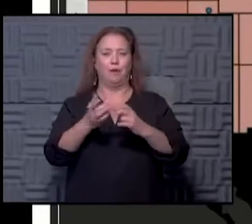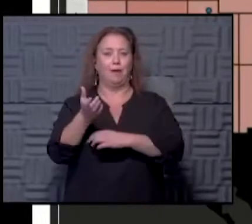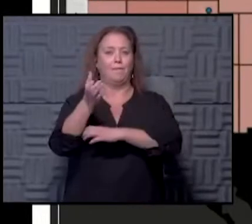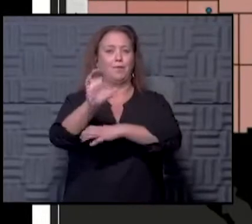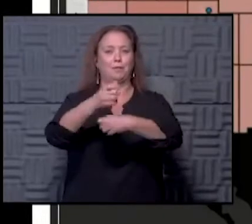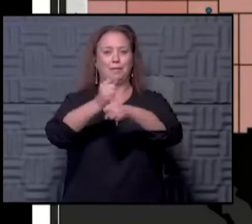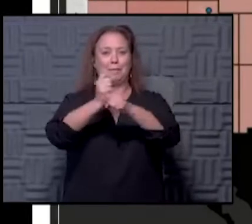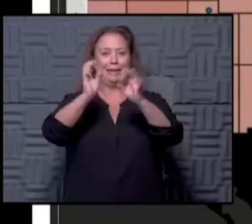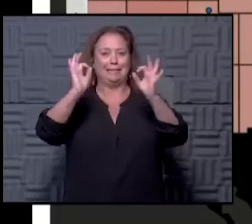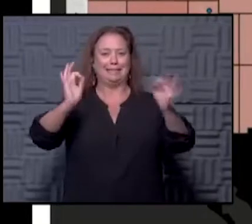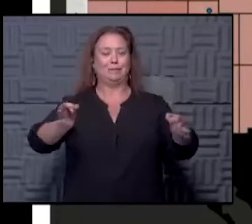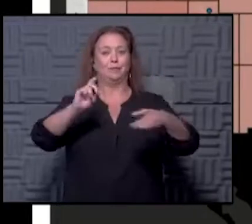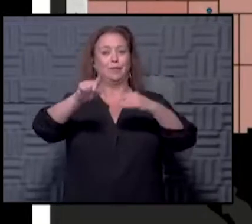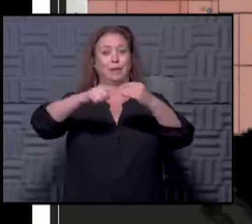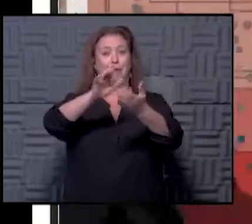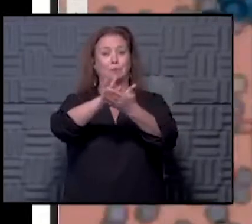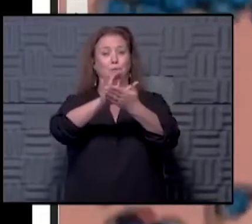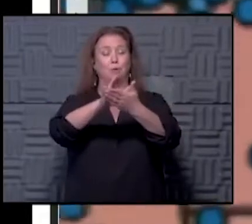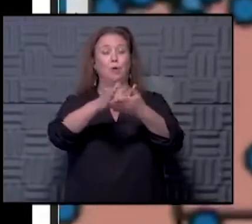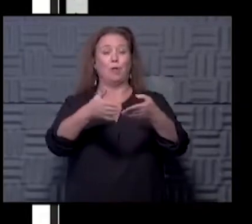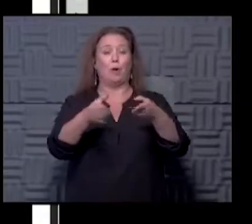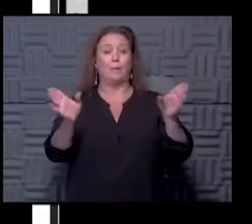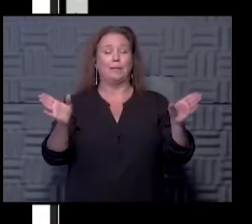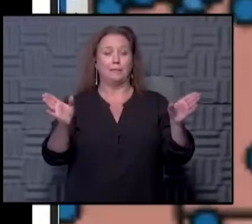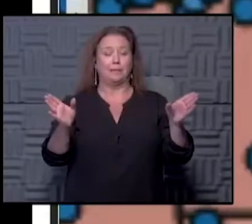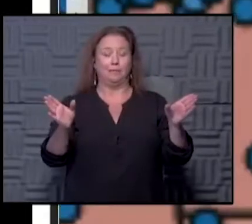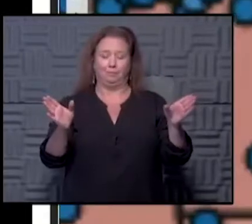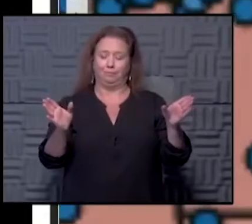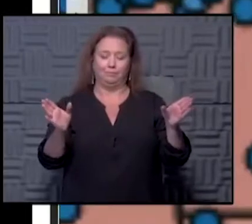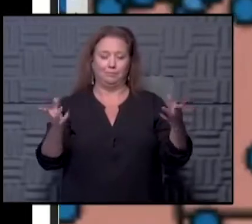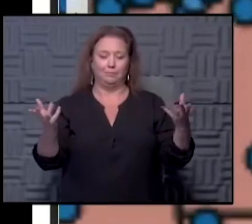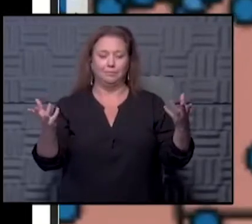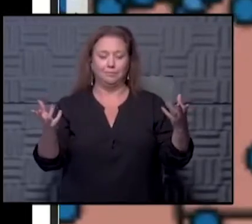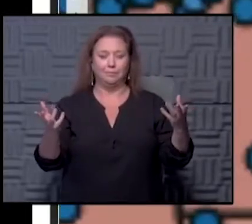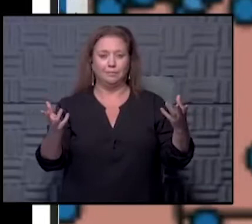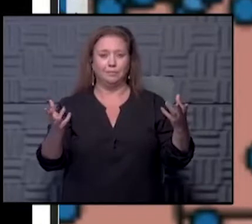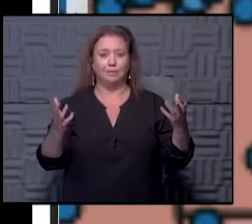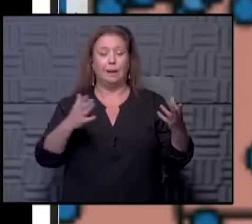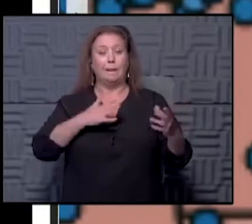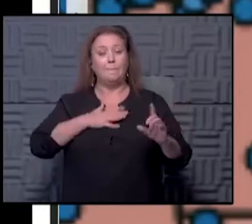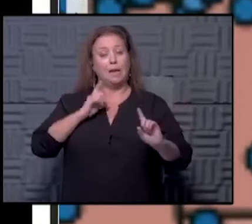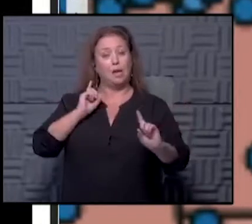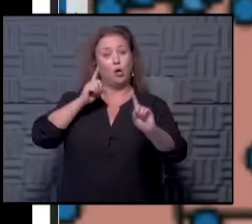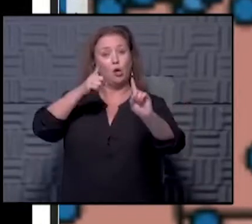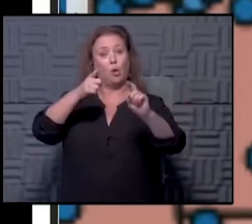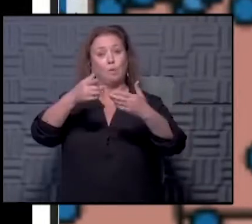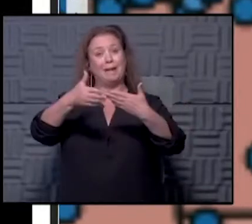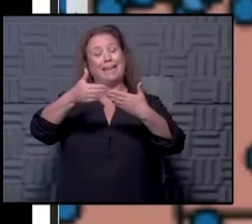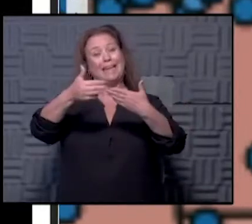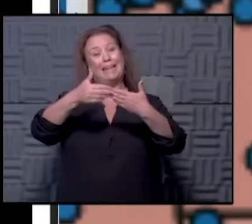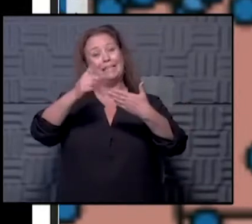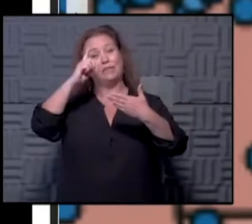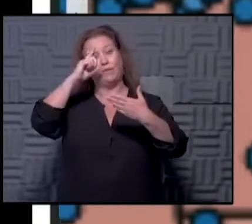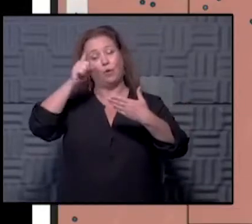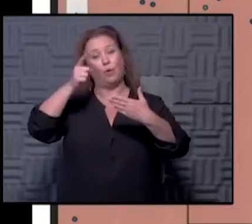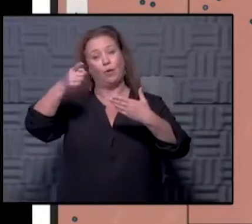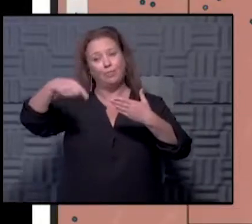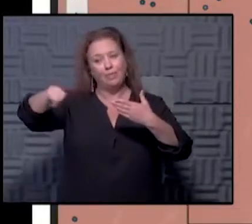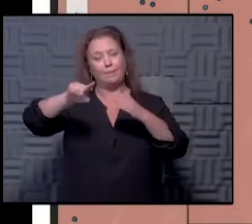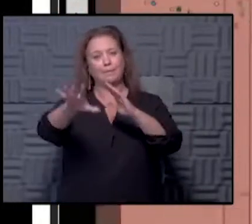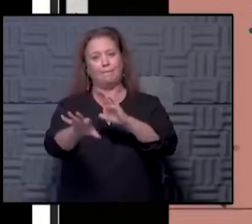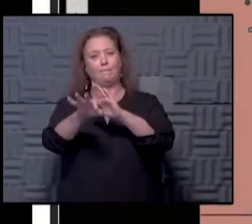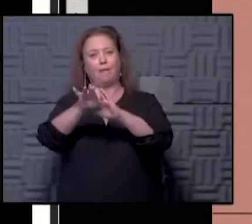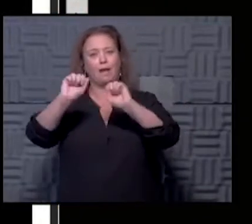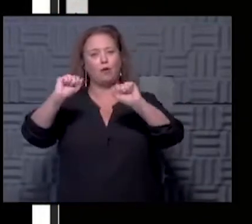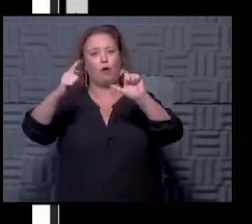make decisions regarding school openings. So I'm just, my goal is to make it easier for them to find all of the information